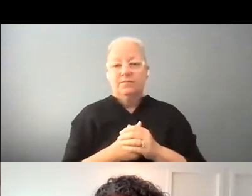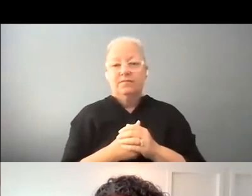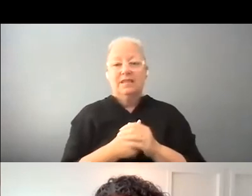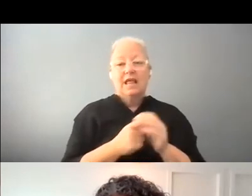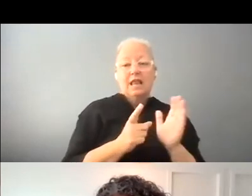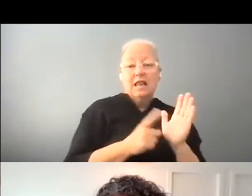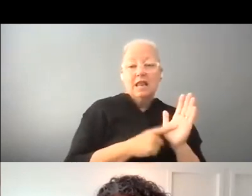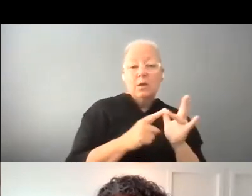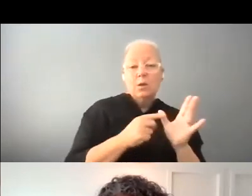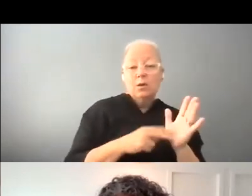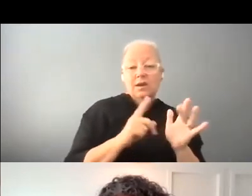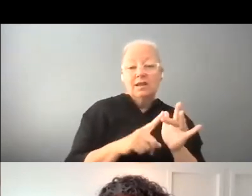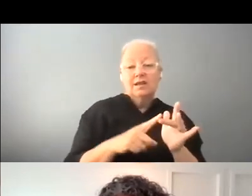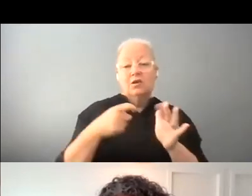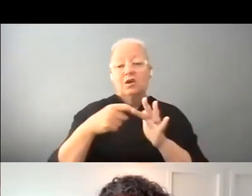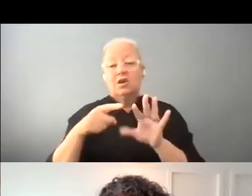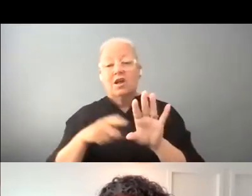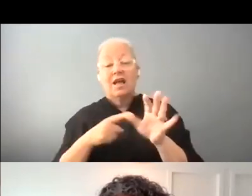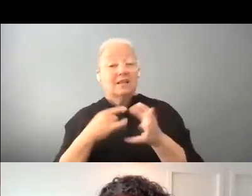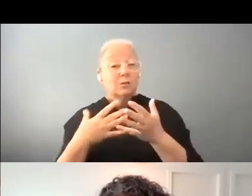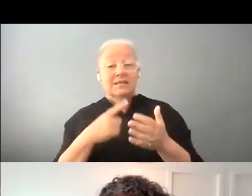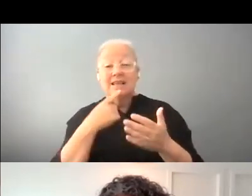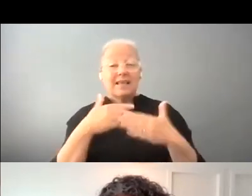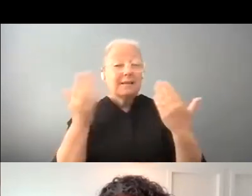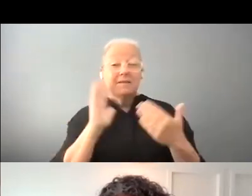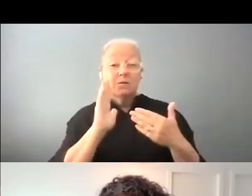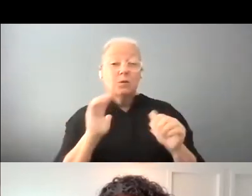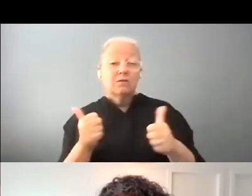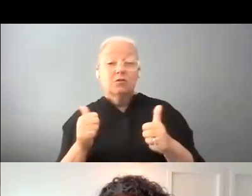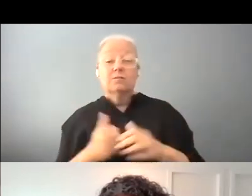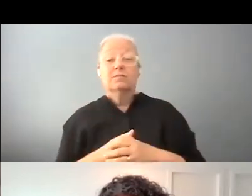to add finally before we finish up?